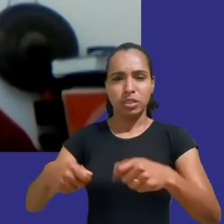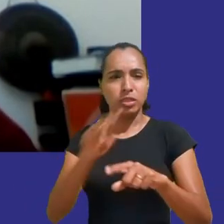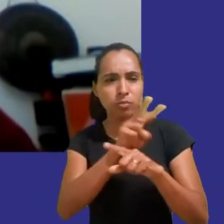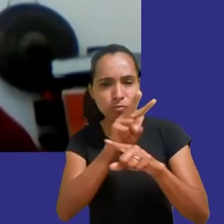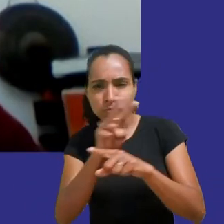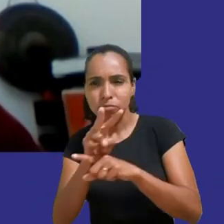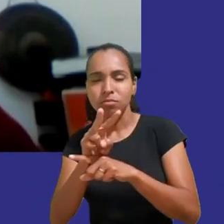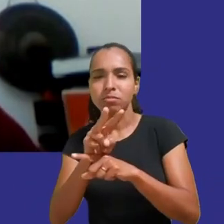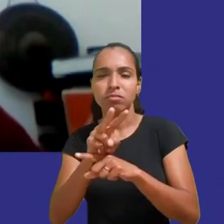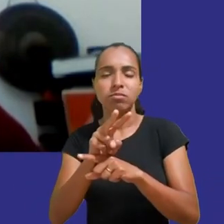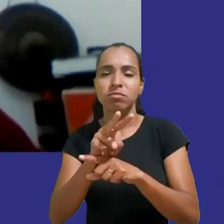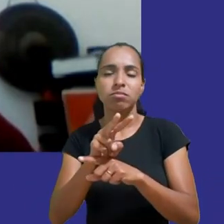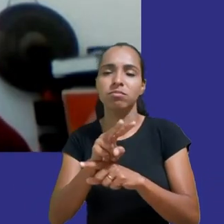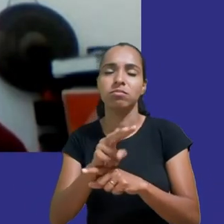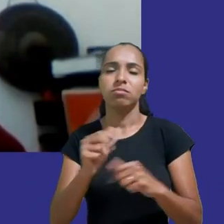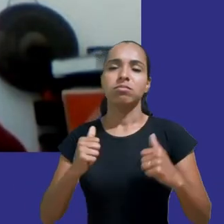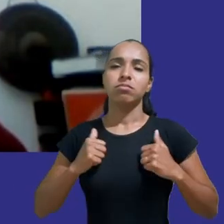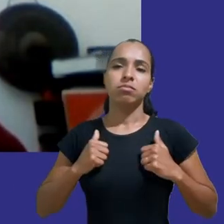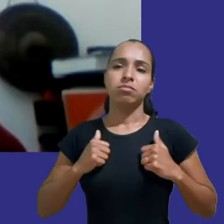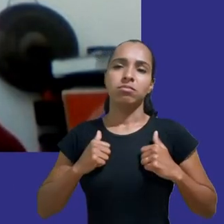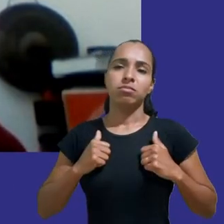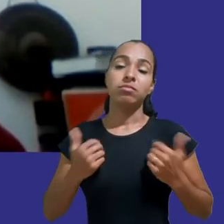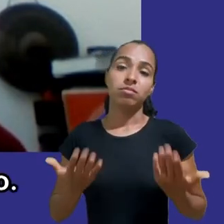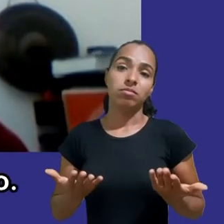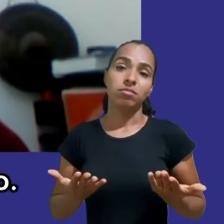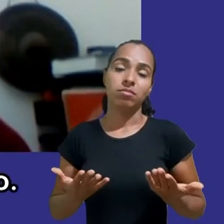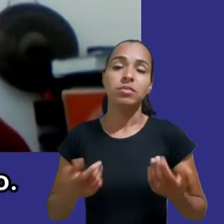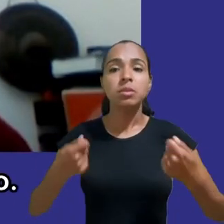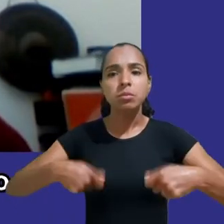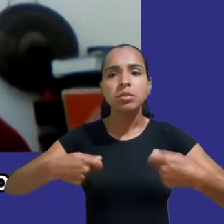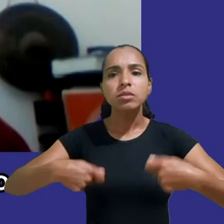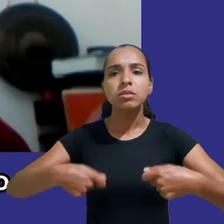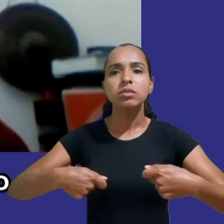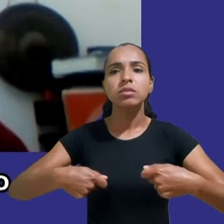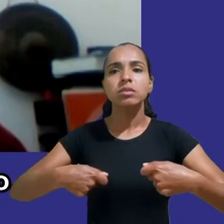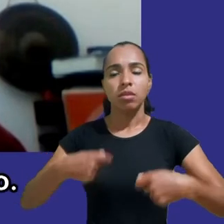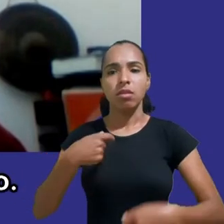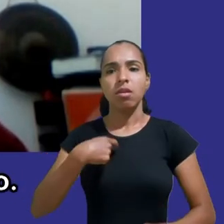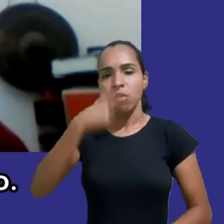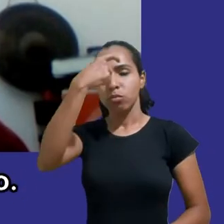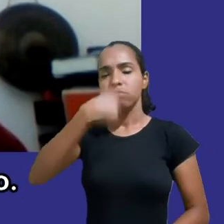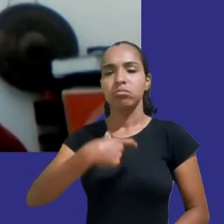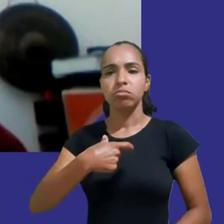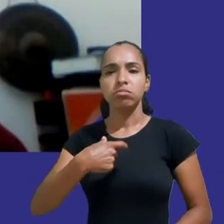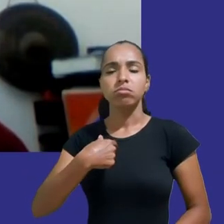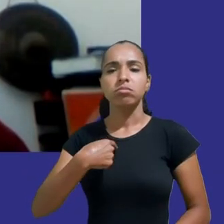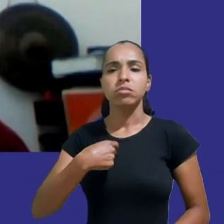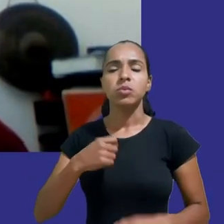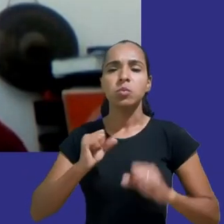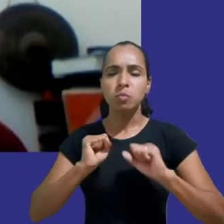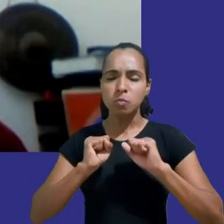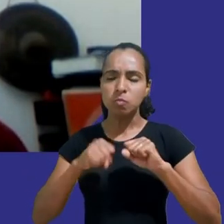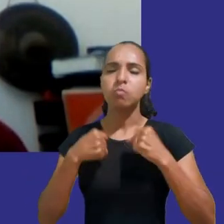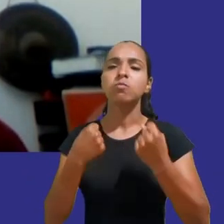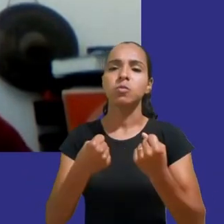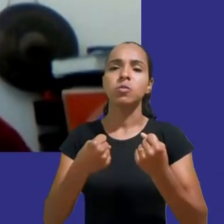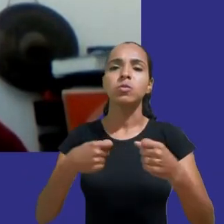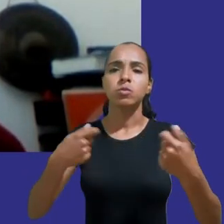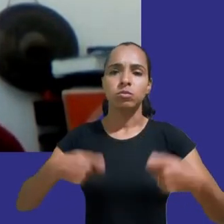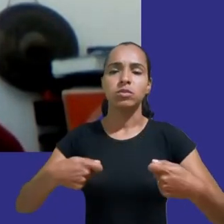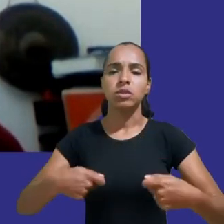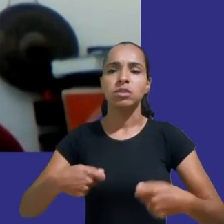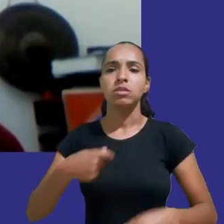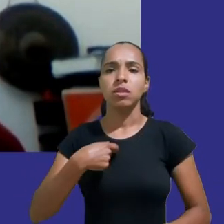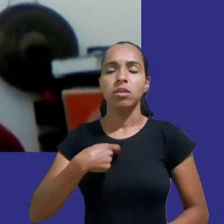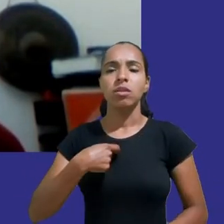befell to private individuals like myself to try and do something about it and so building on the